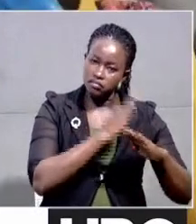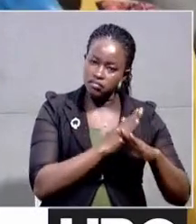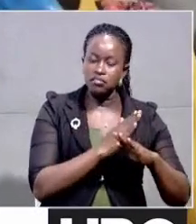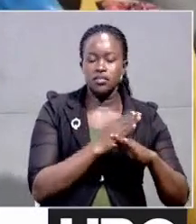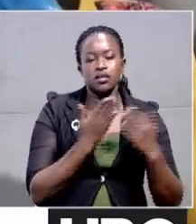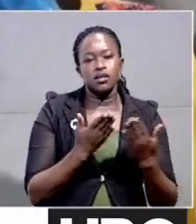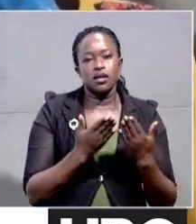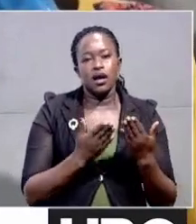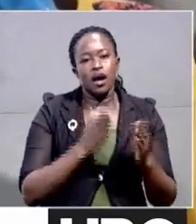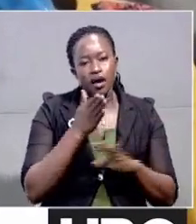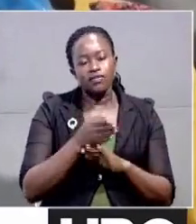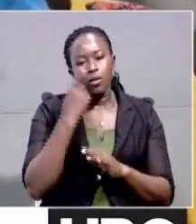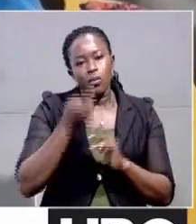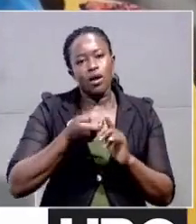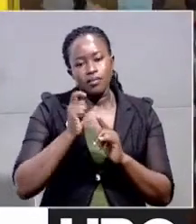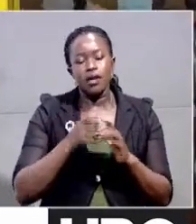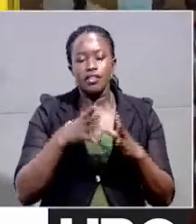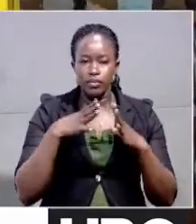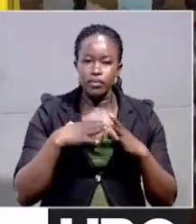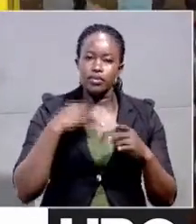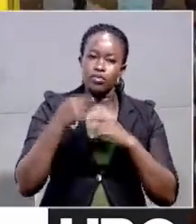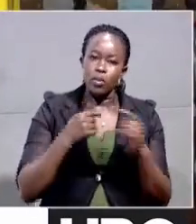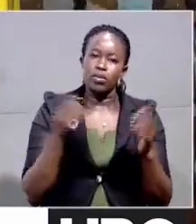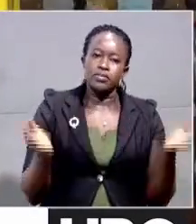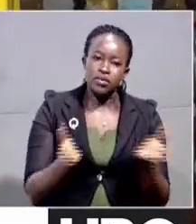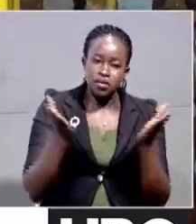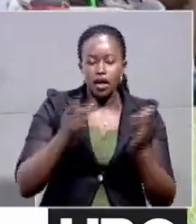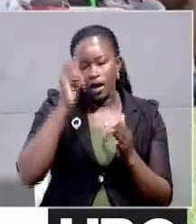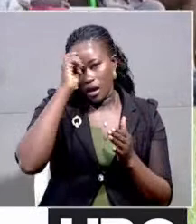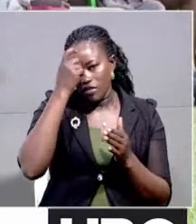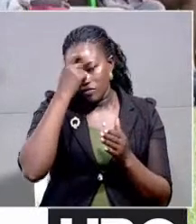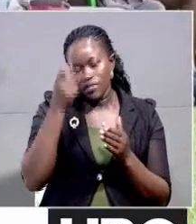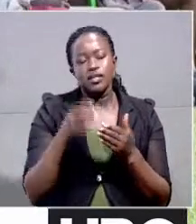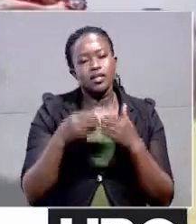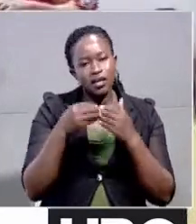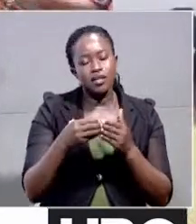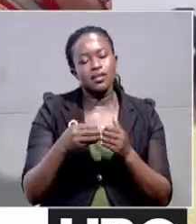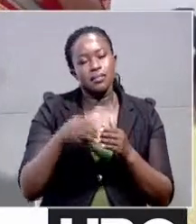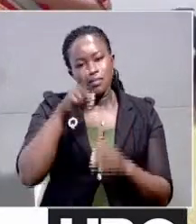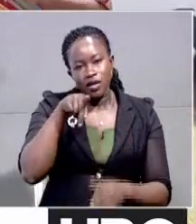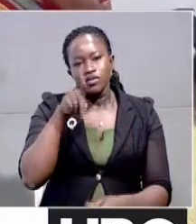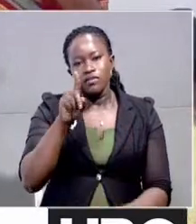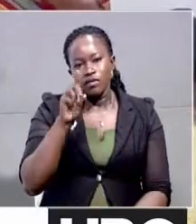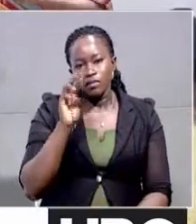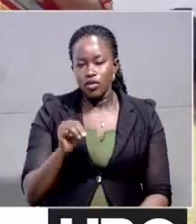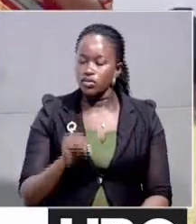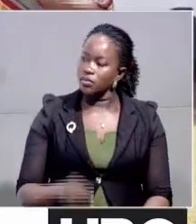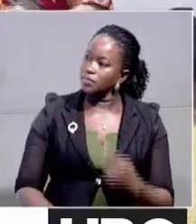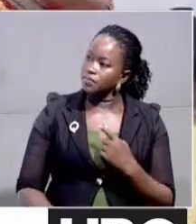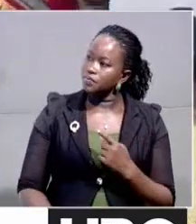a one-month recess for mass mobilization of the government-led parish development model.